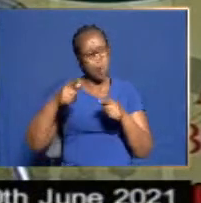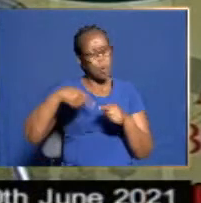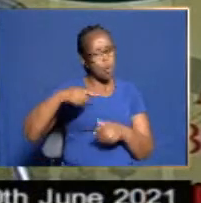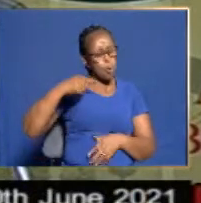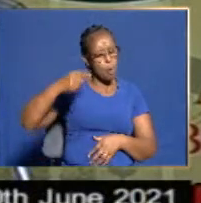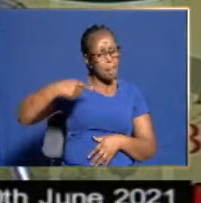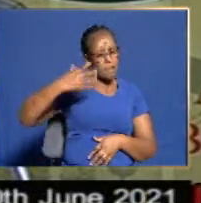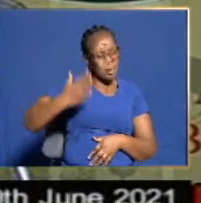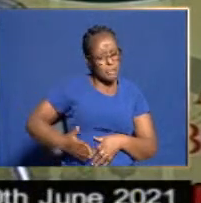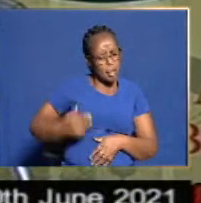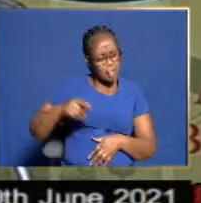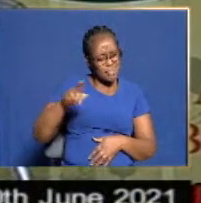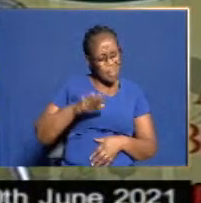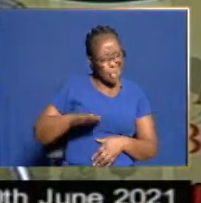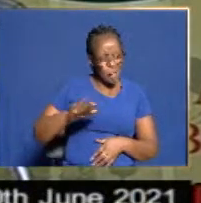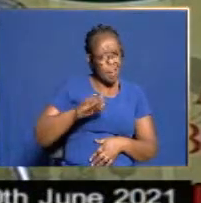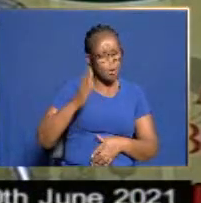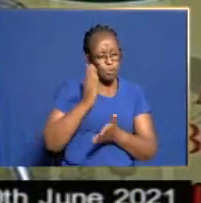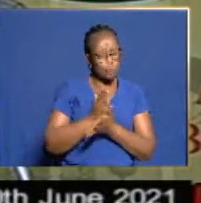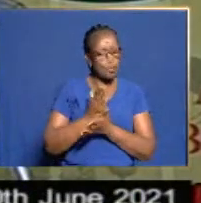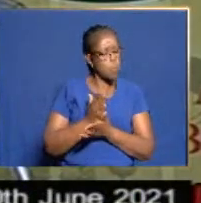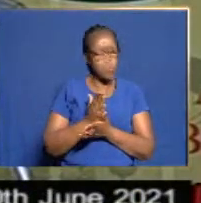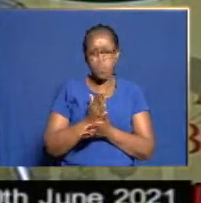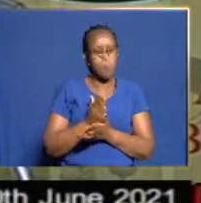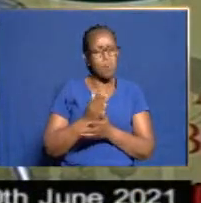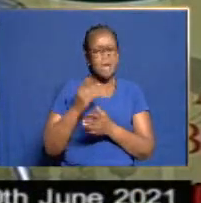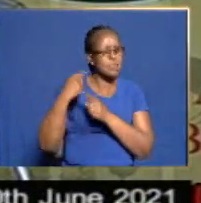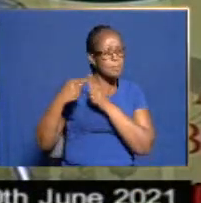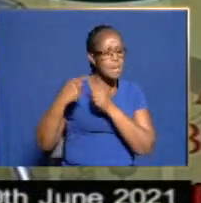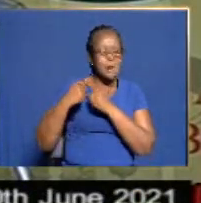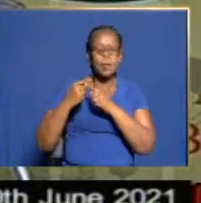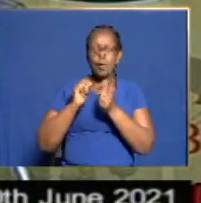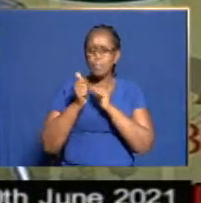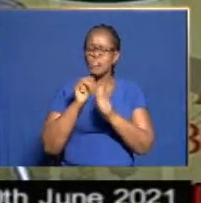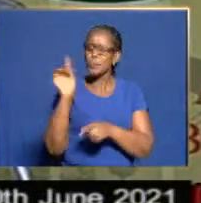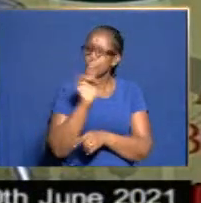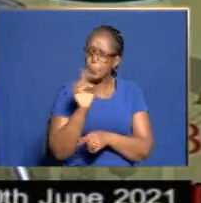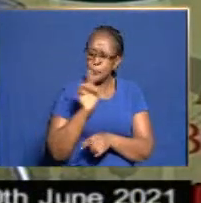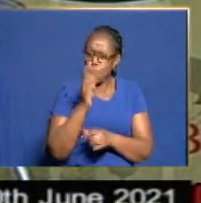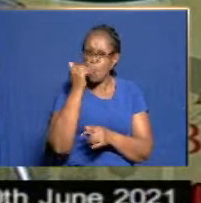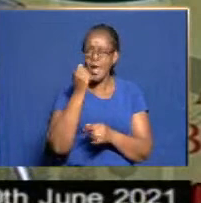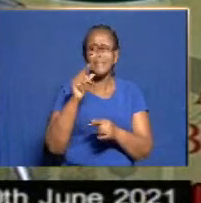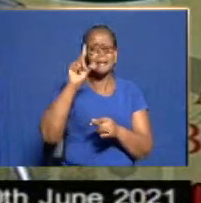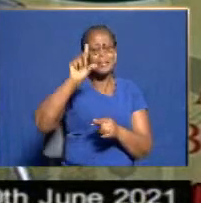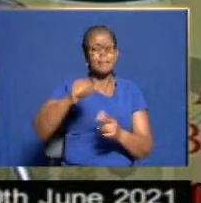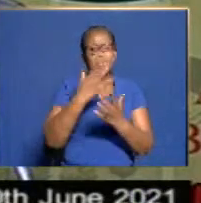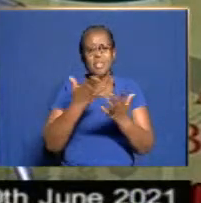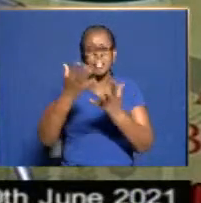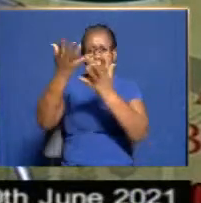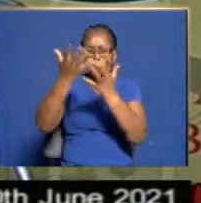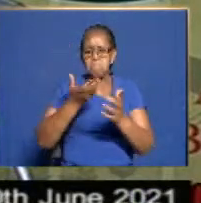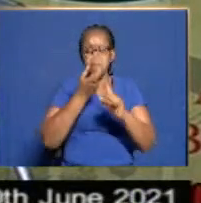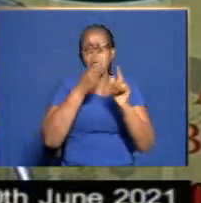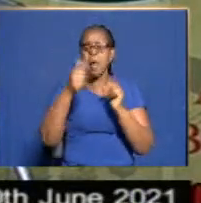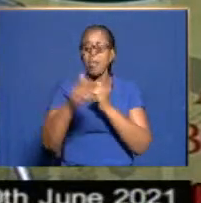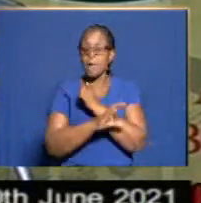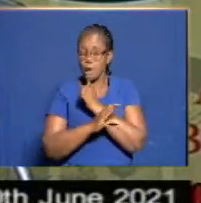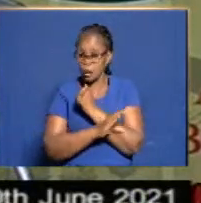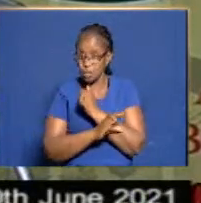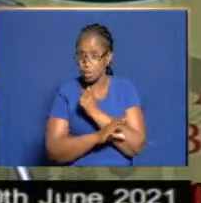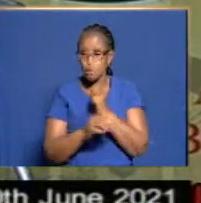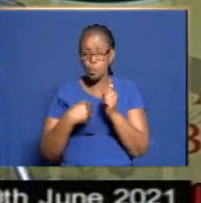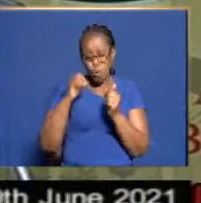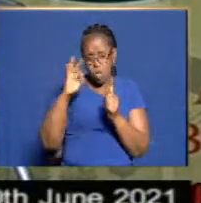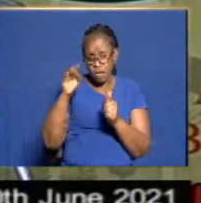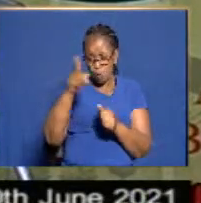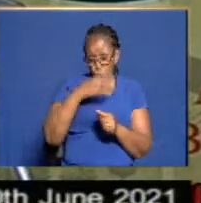this subsector continue to face stiff competition from cheaper imports. In this regard, and in order to continue protecting